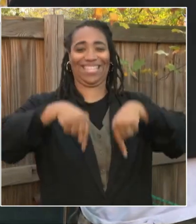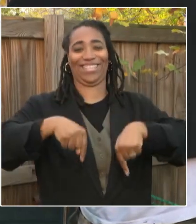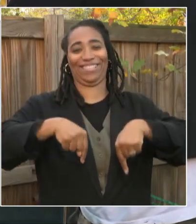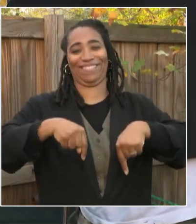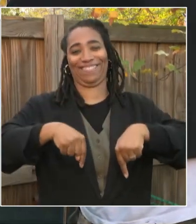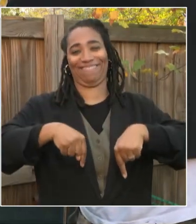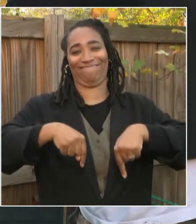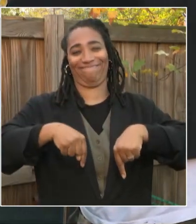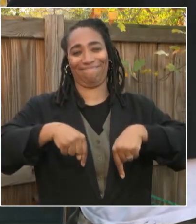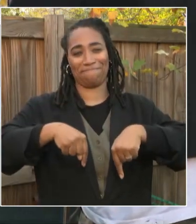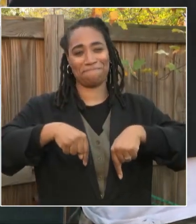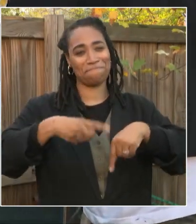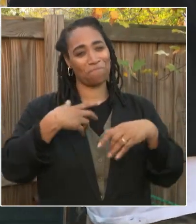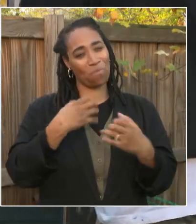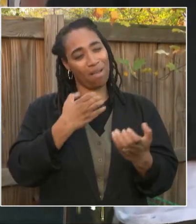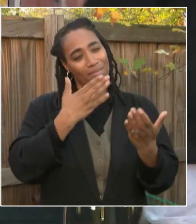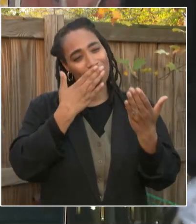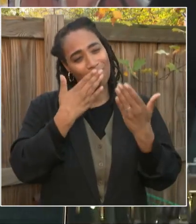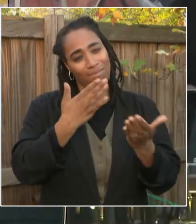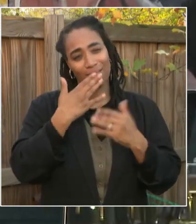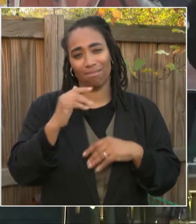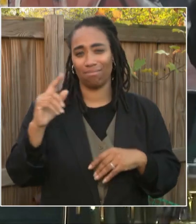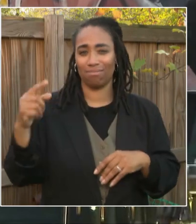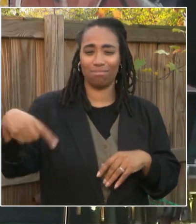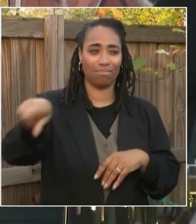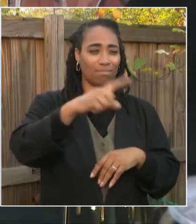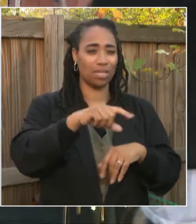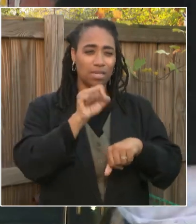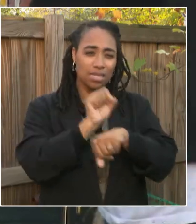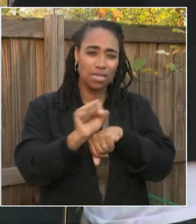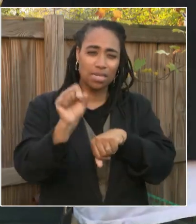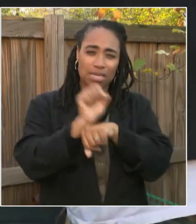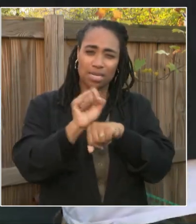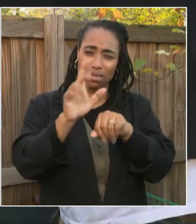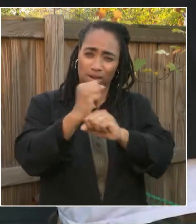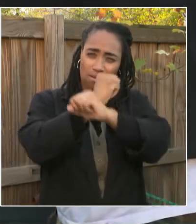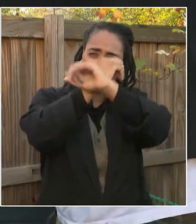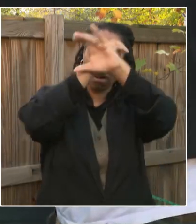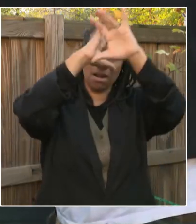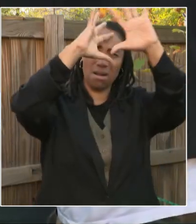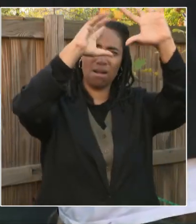has worked on this vision. Let me start with acknowledging